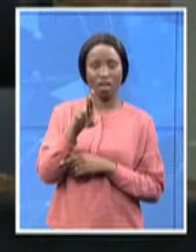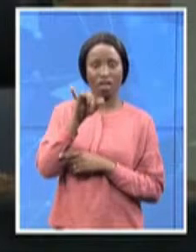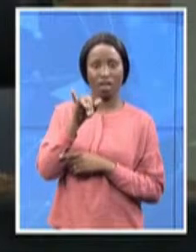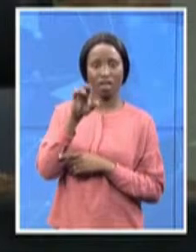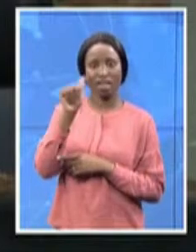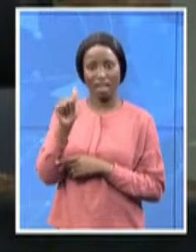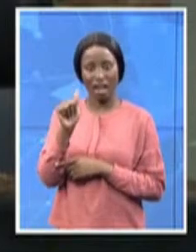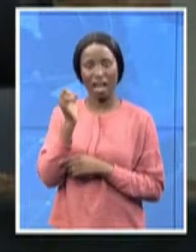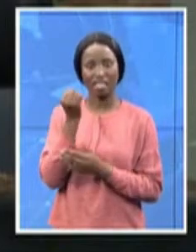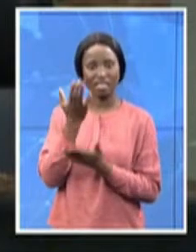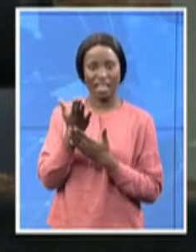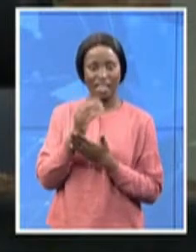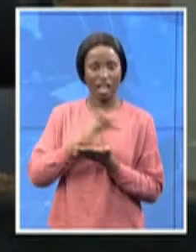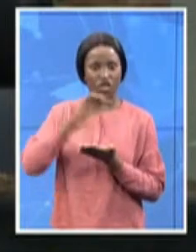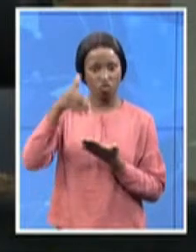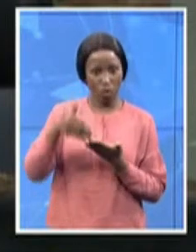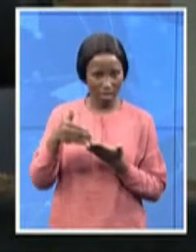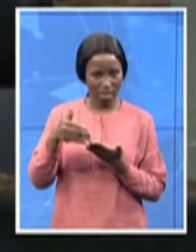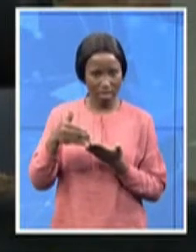Ramaphosa Foundation.